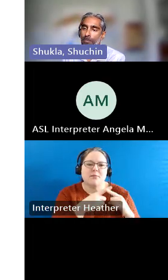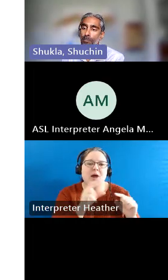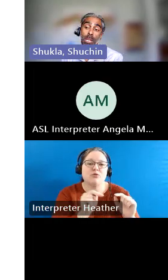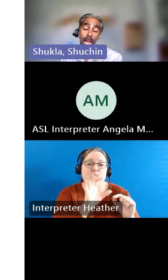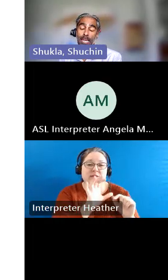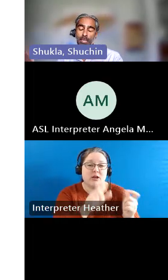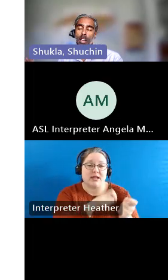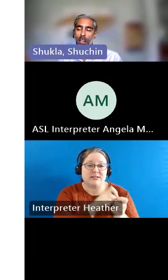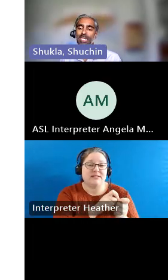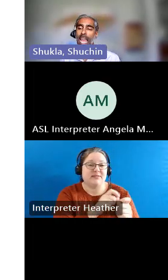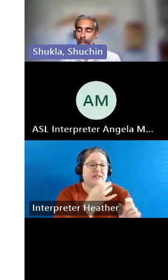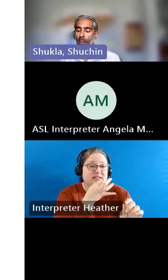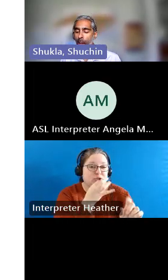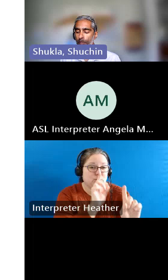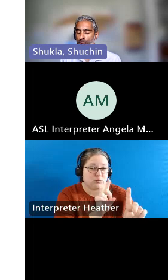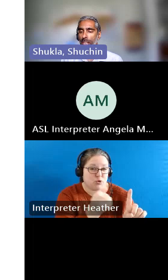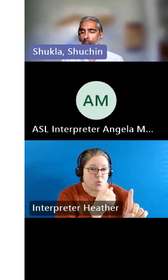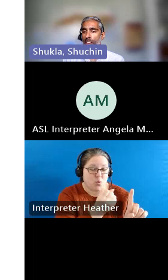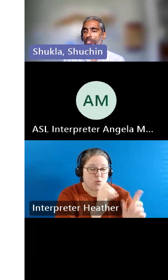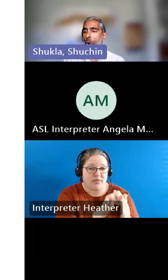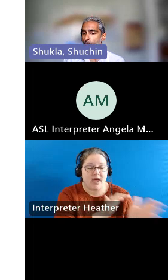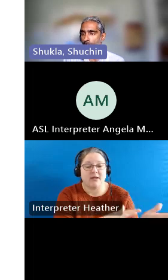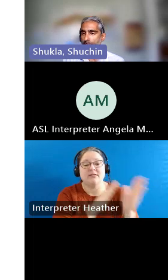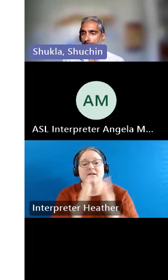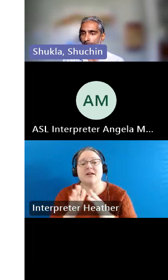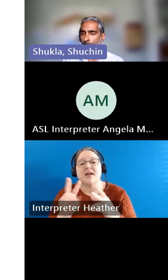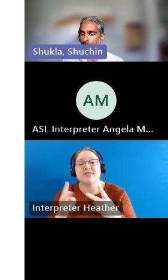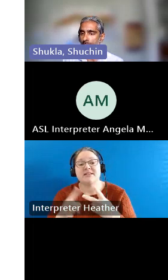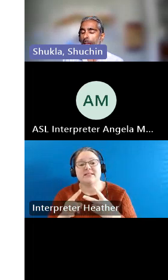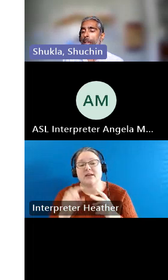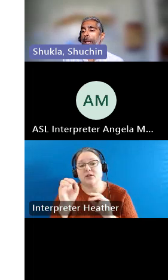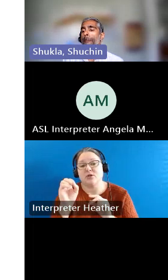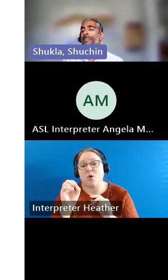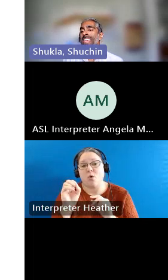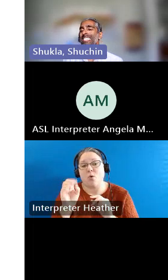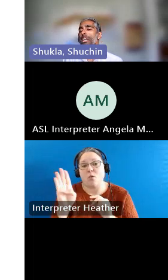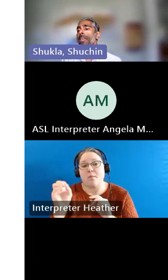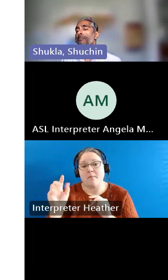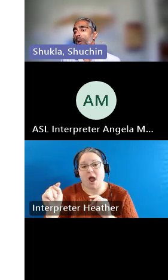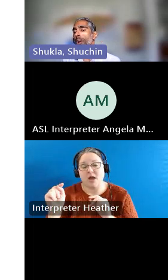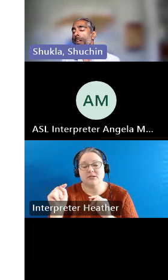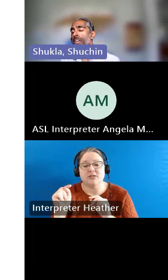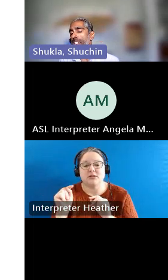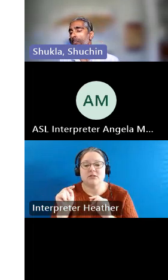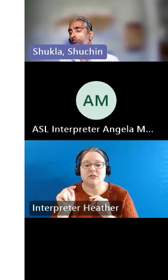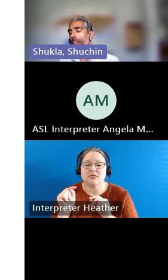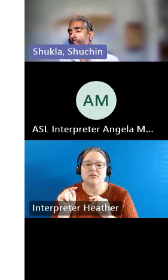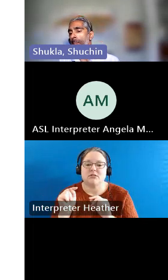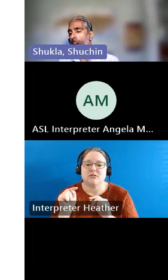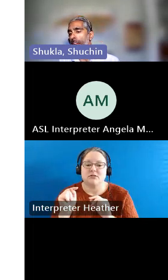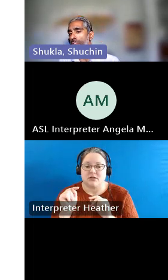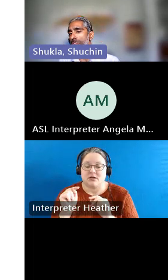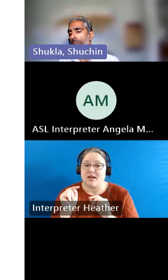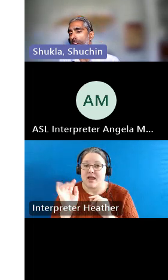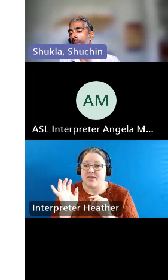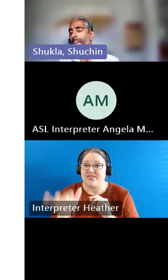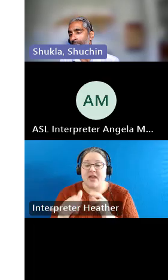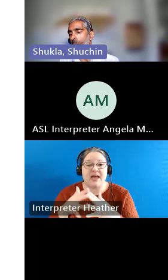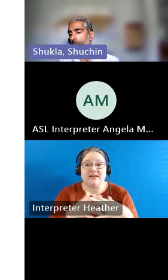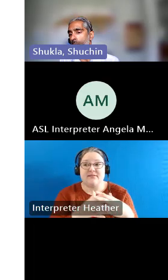next place, site of outpatient care is OBOTs, as I mentioned. This can be pretty much at this point in